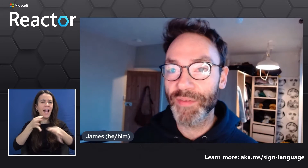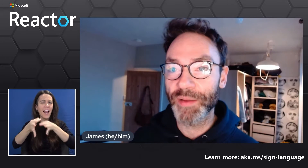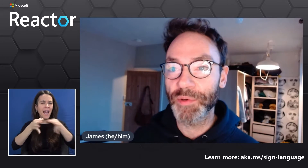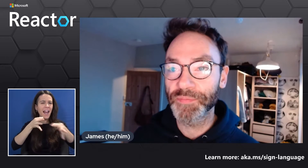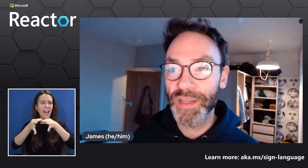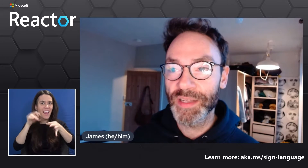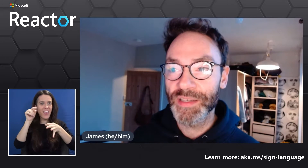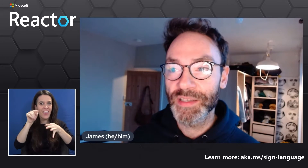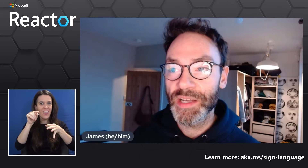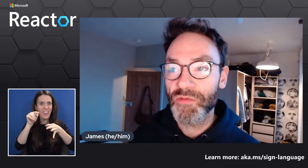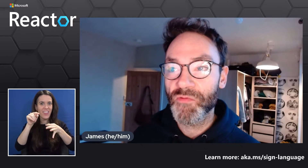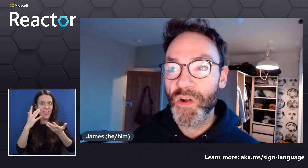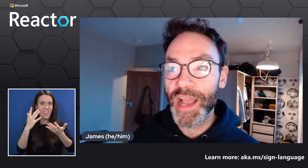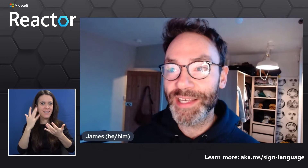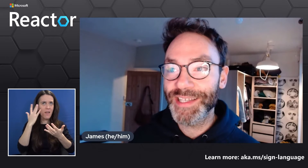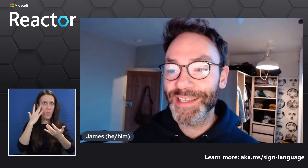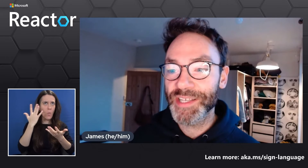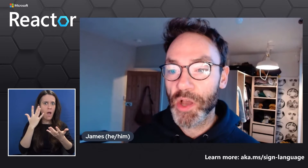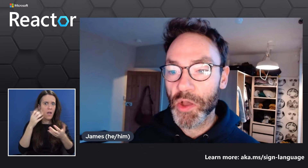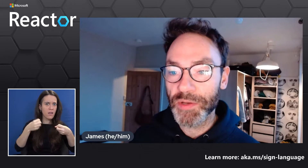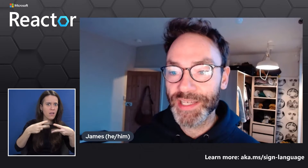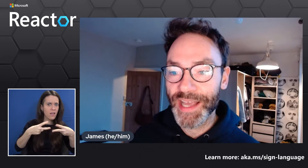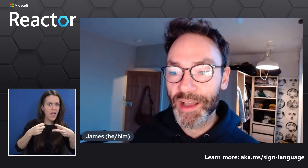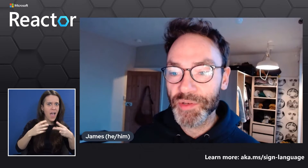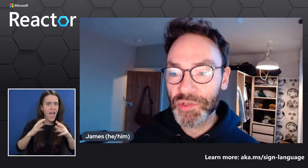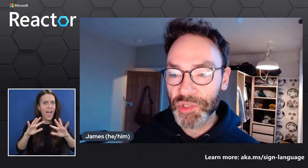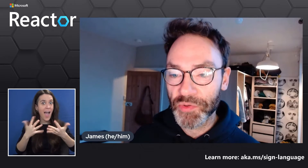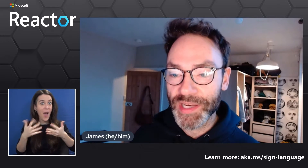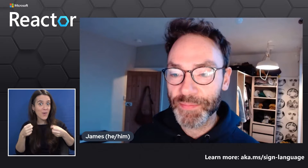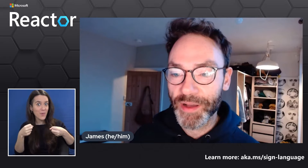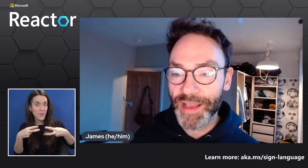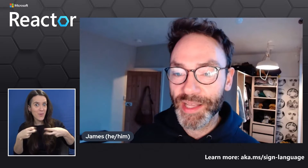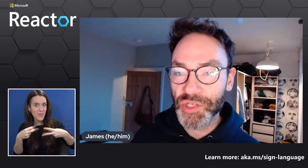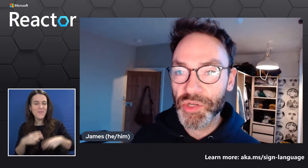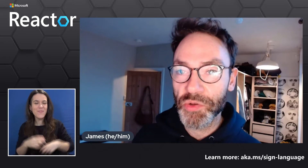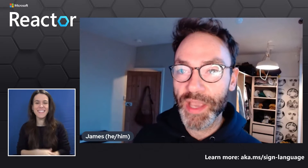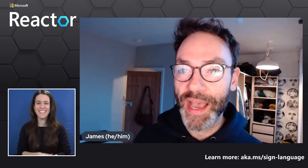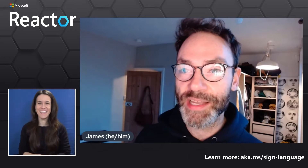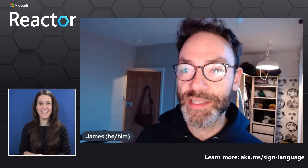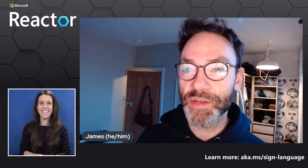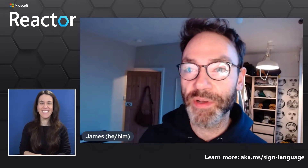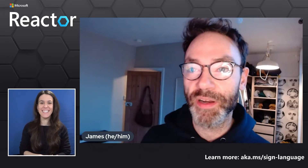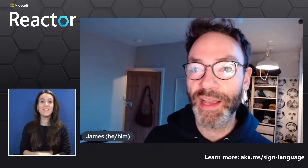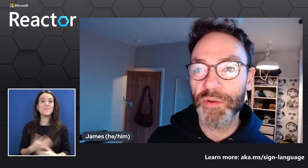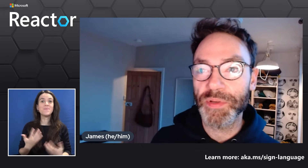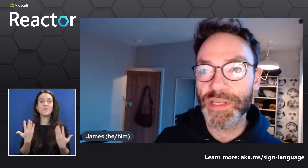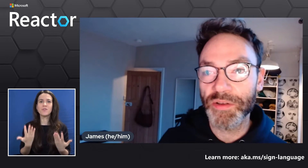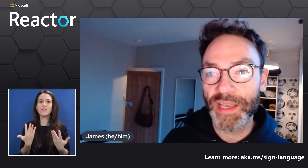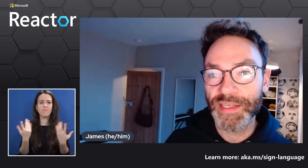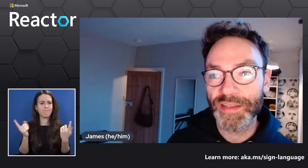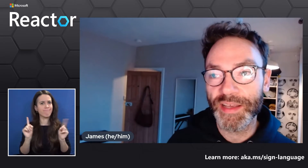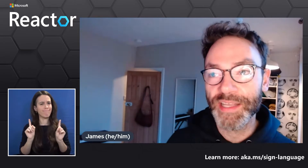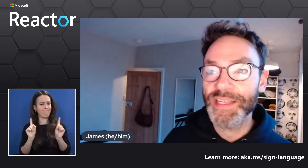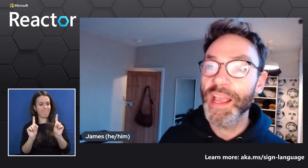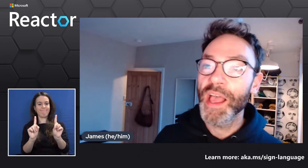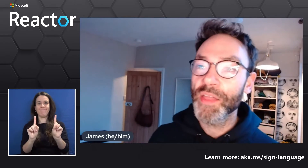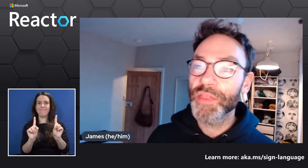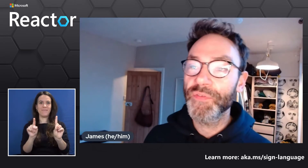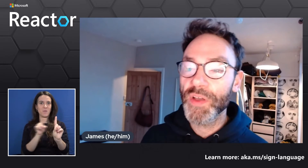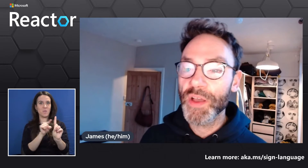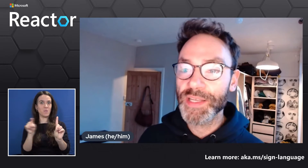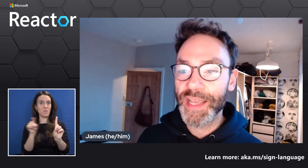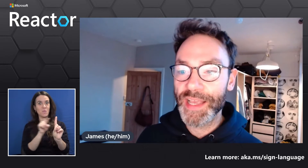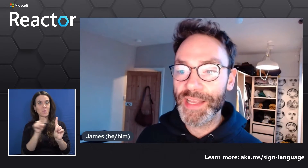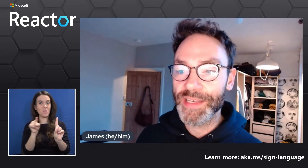should be available. Right, so today I'm joined by two guests who are going to help us look into this.